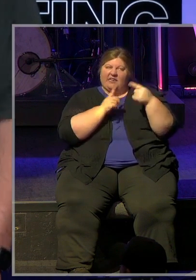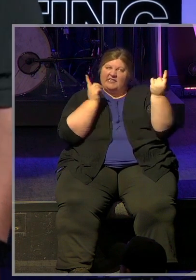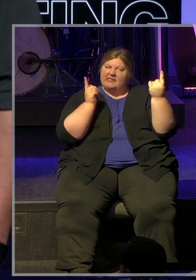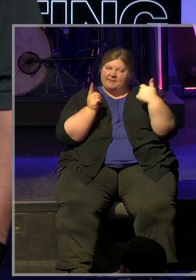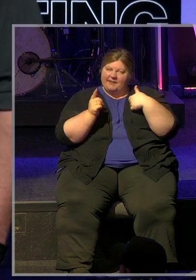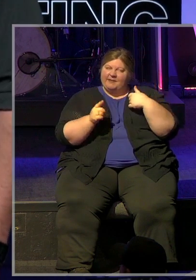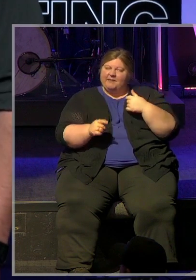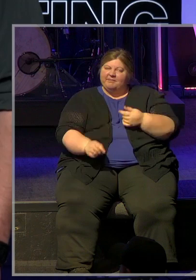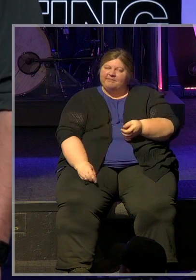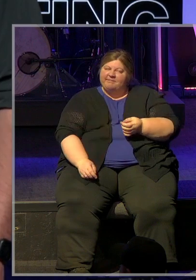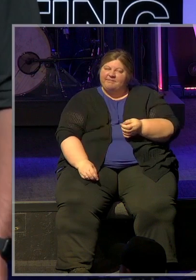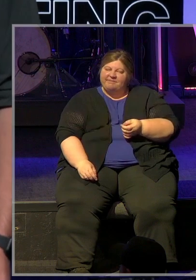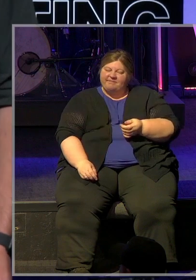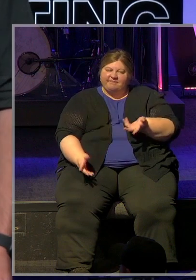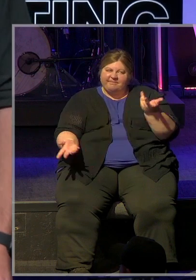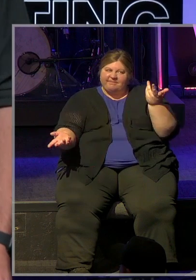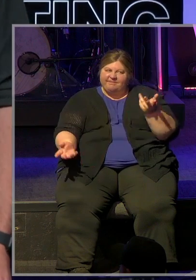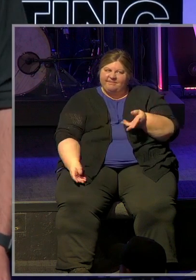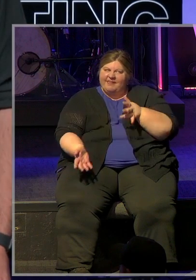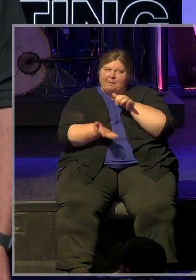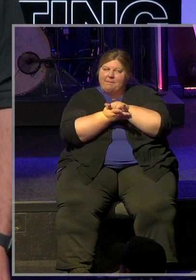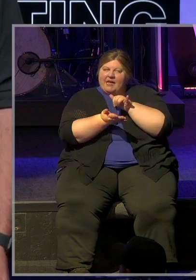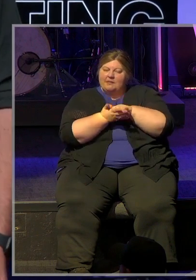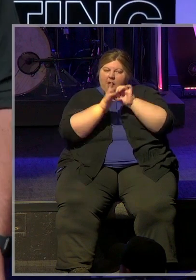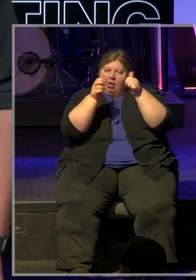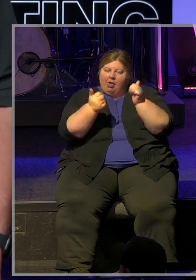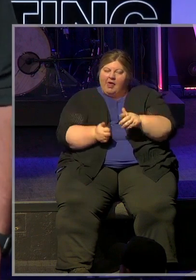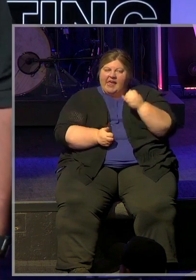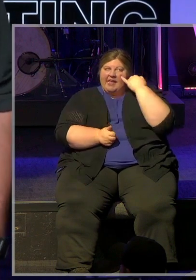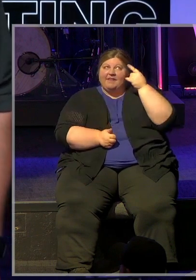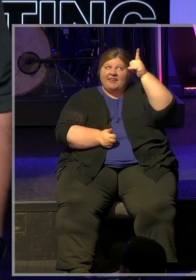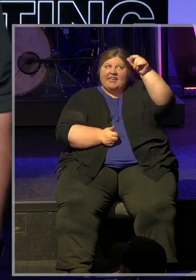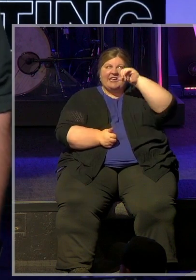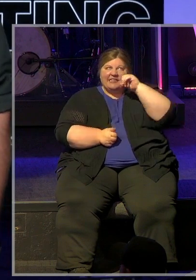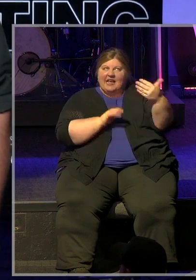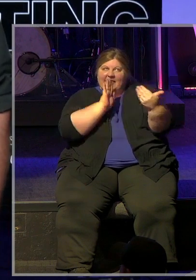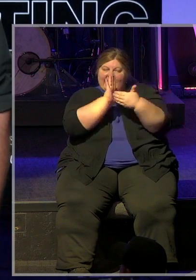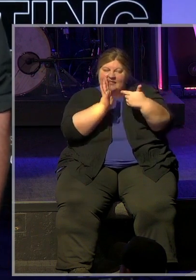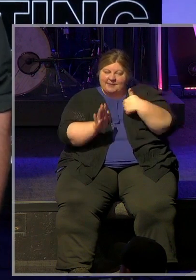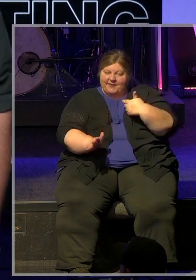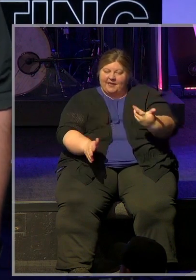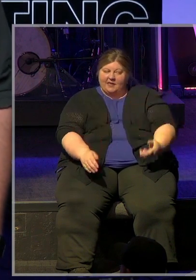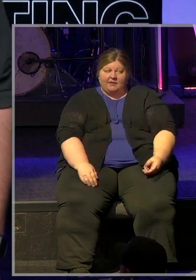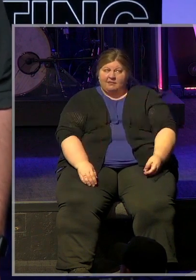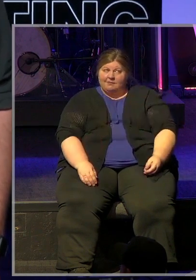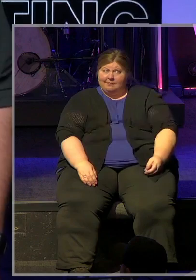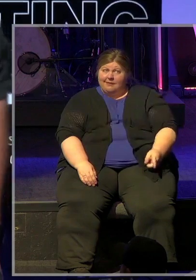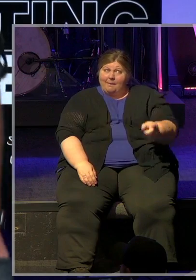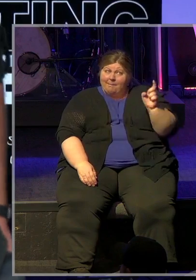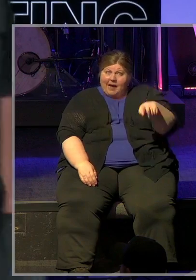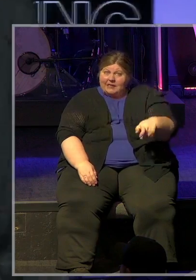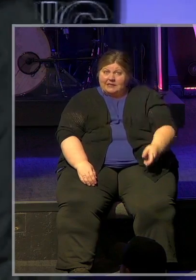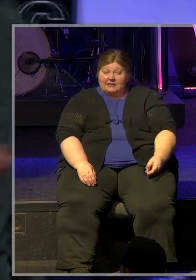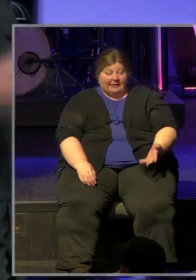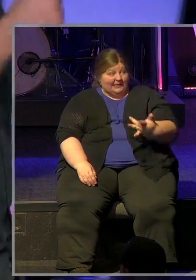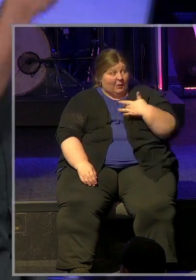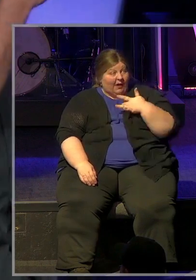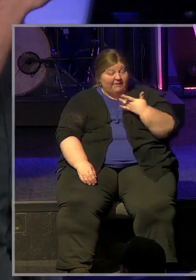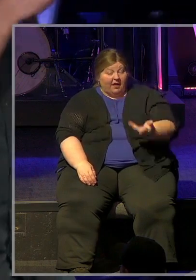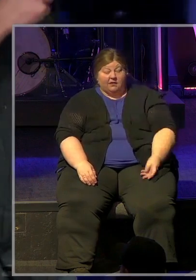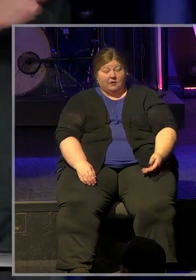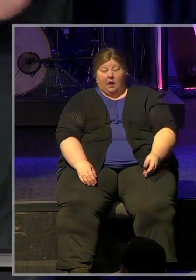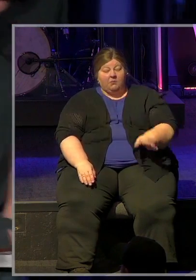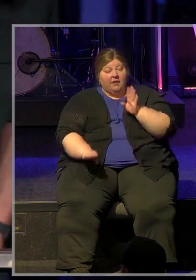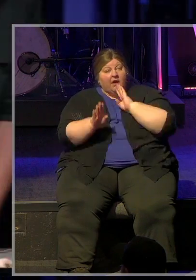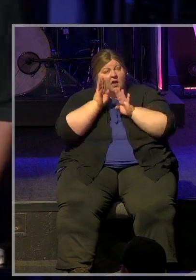I was just like, there's no way it could go this bad unless God is involved working against me. That's honestly how I felt. I was just